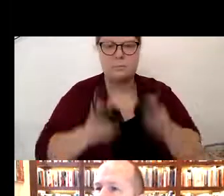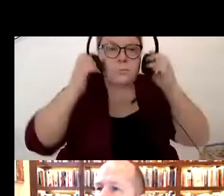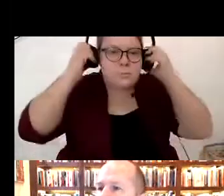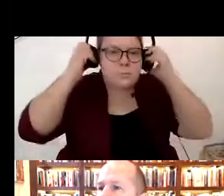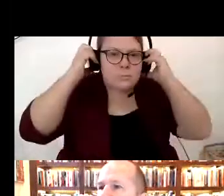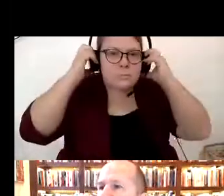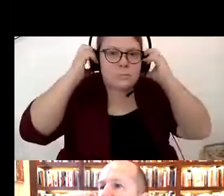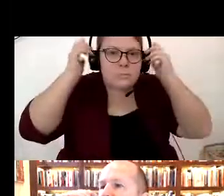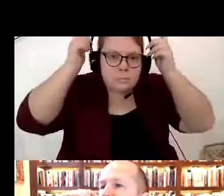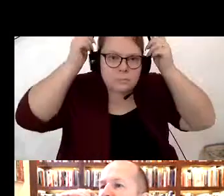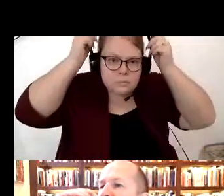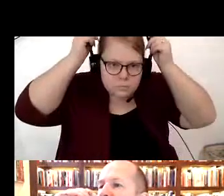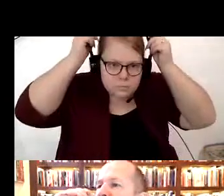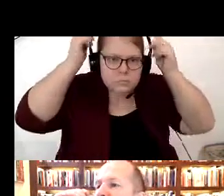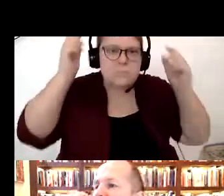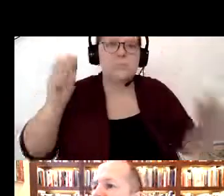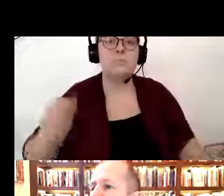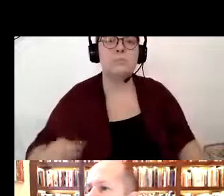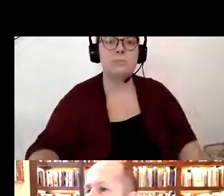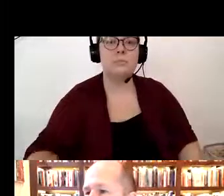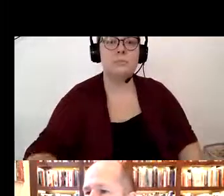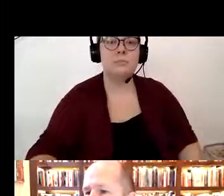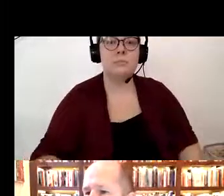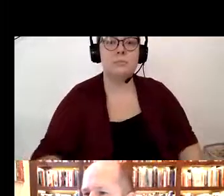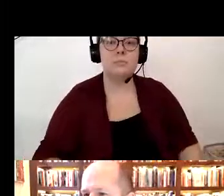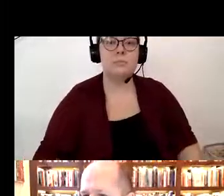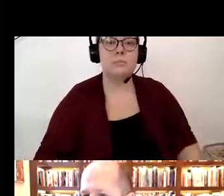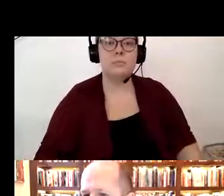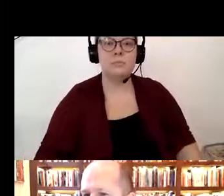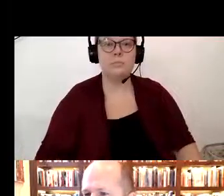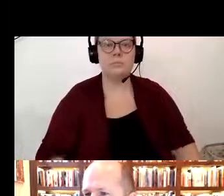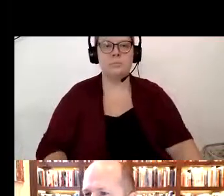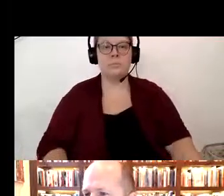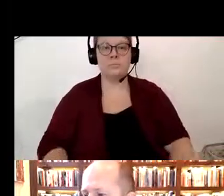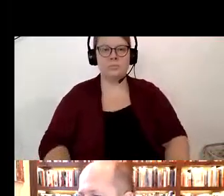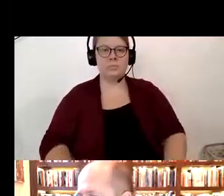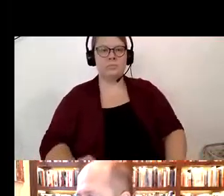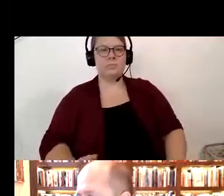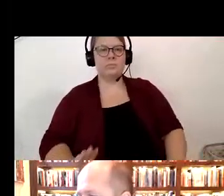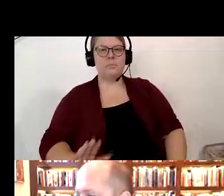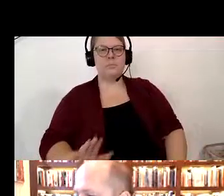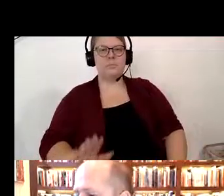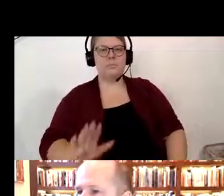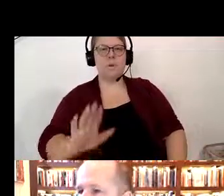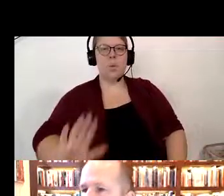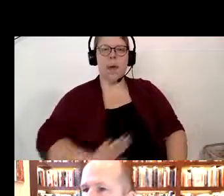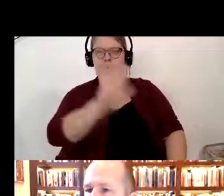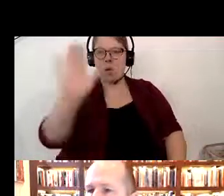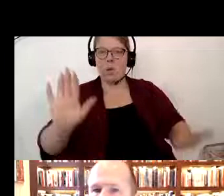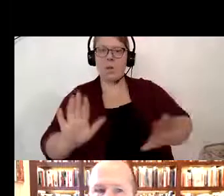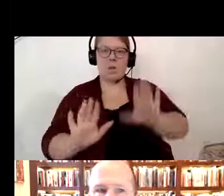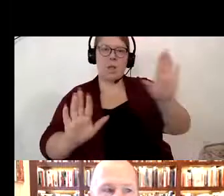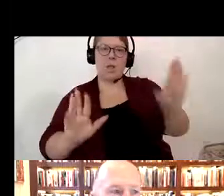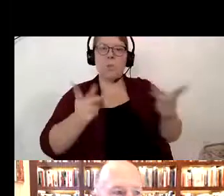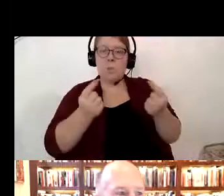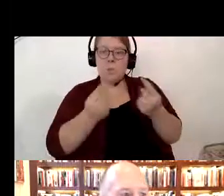Wax on, wax off. Wax on, wax off. Hey, wax on, hot. Wax off. Hot. Concentrate. Look